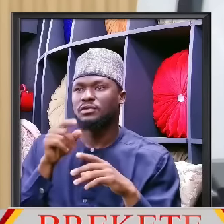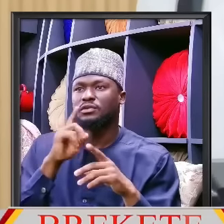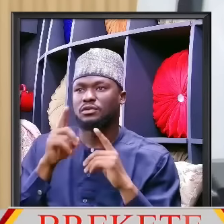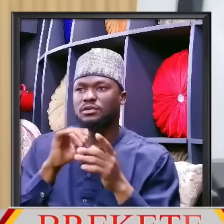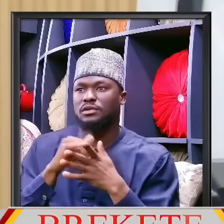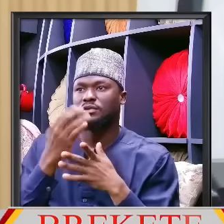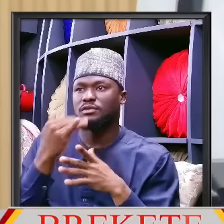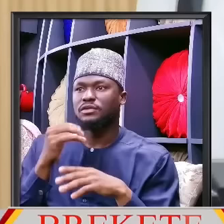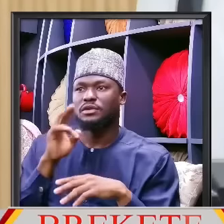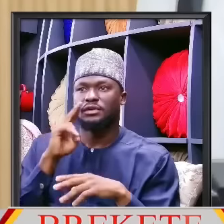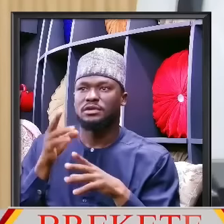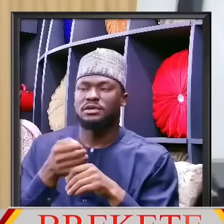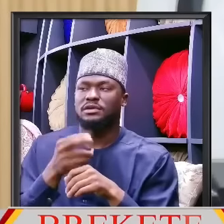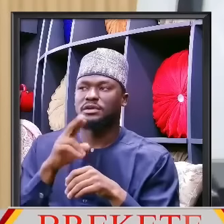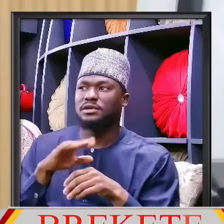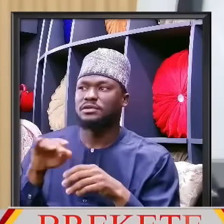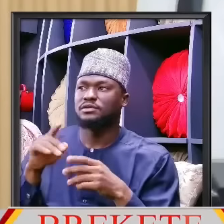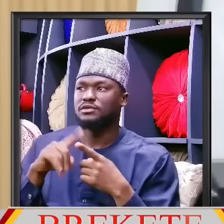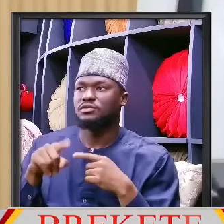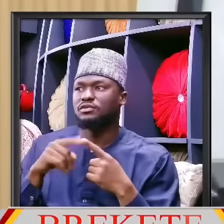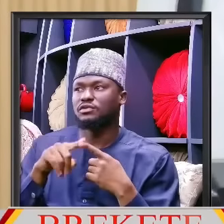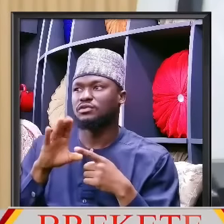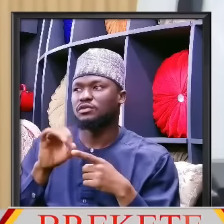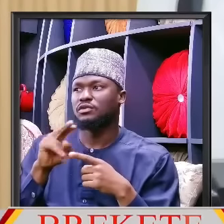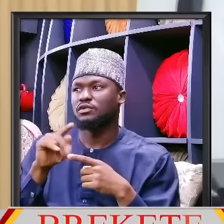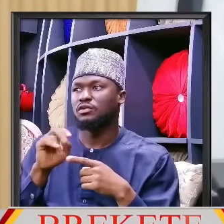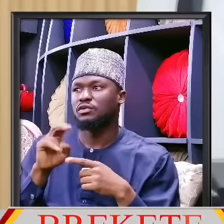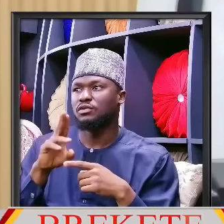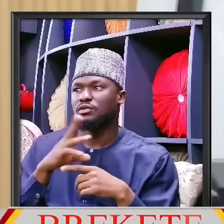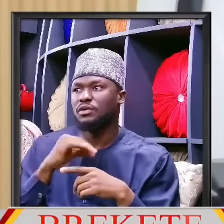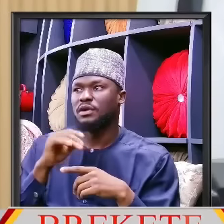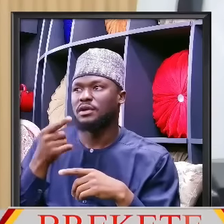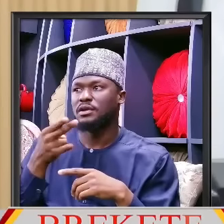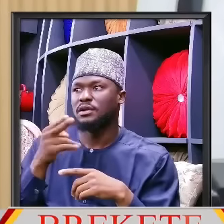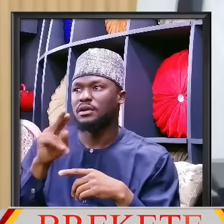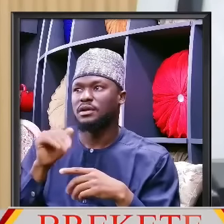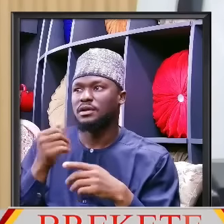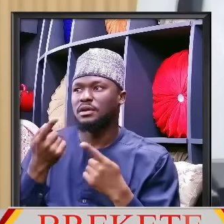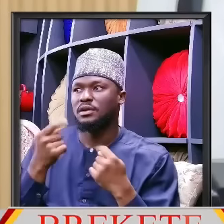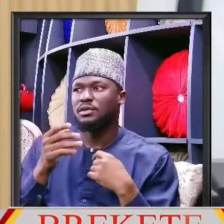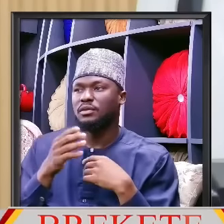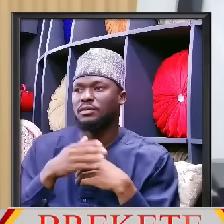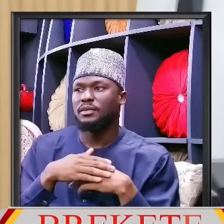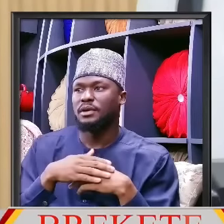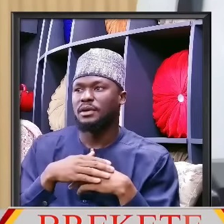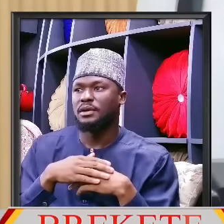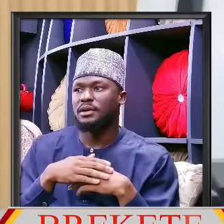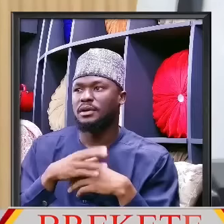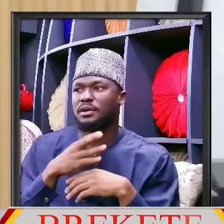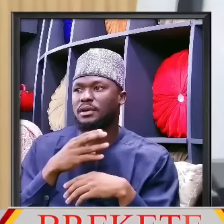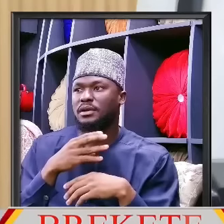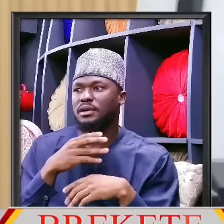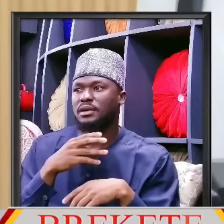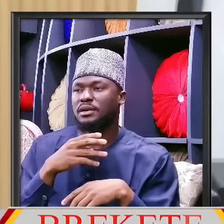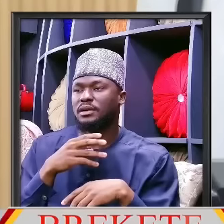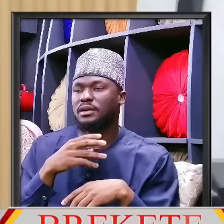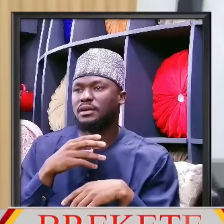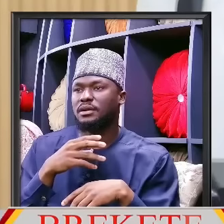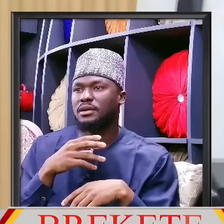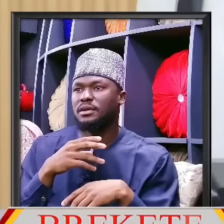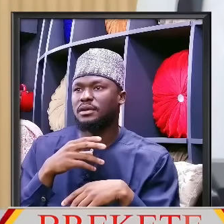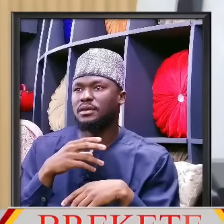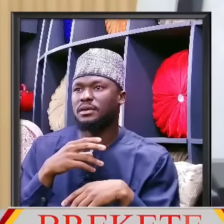Nigerians, they carry their children, go Cotonou, send them to Ghana. Your pikin go Ghana, come back, go come they go greet